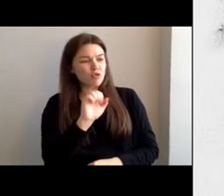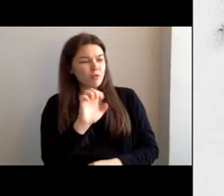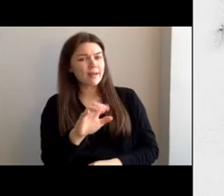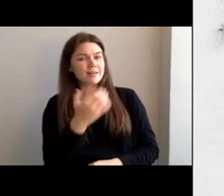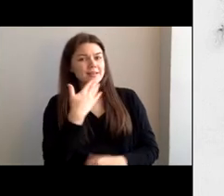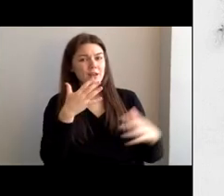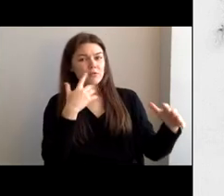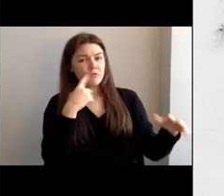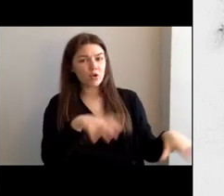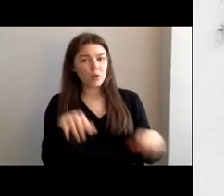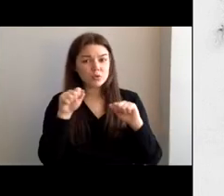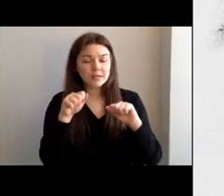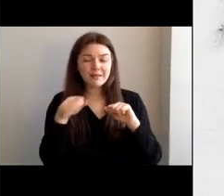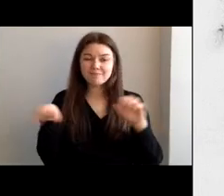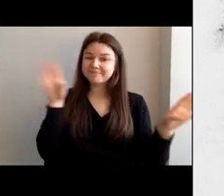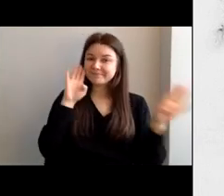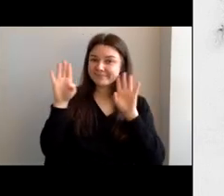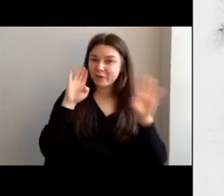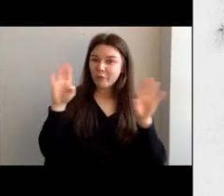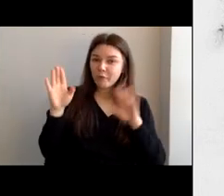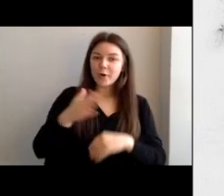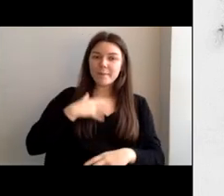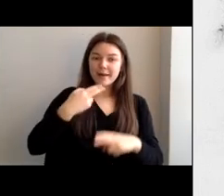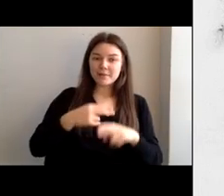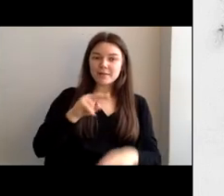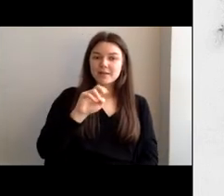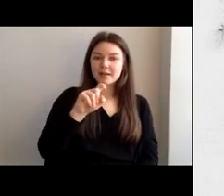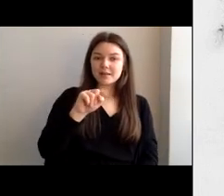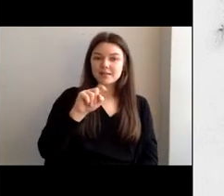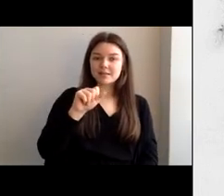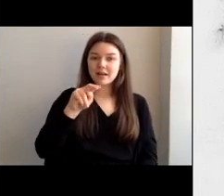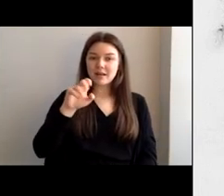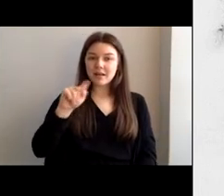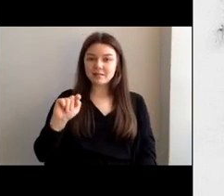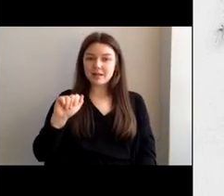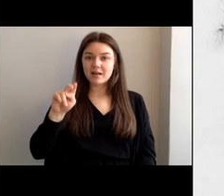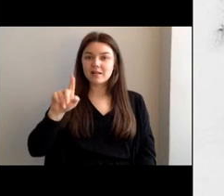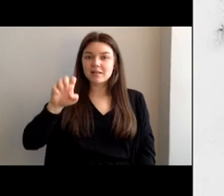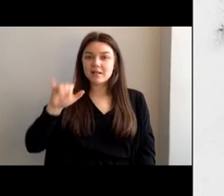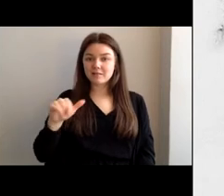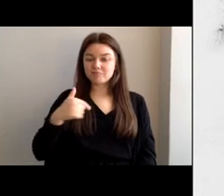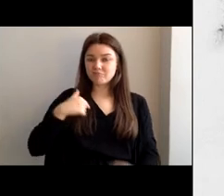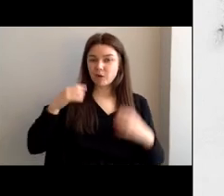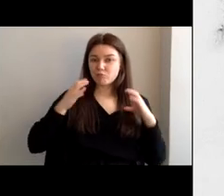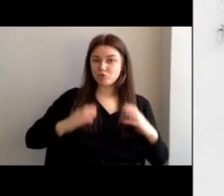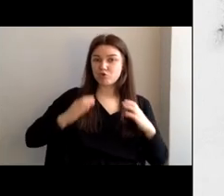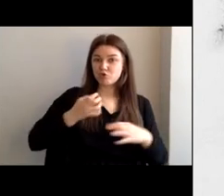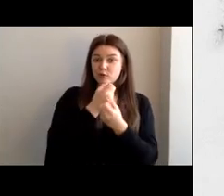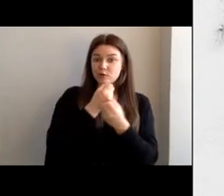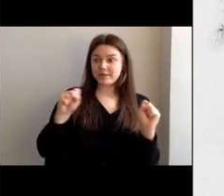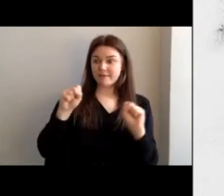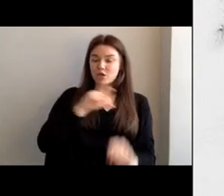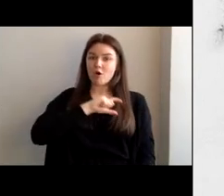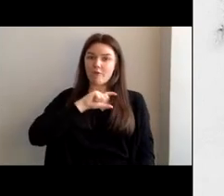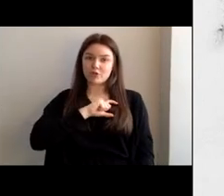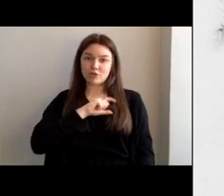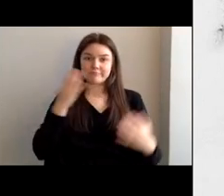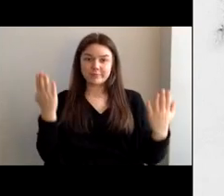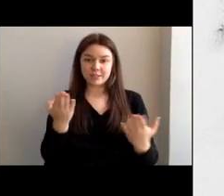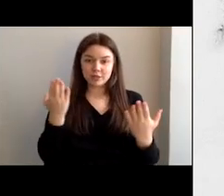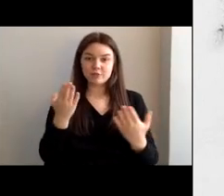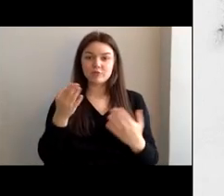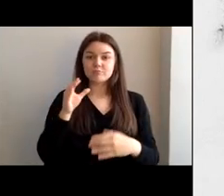today. Hello, everyone. My name is Netsonet Anile. I'm a consumer safety officer here in the seafood